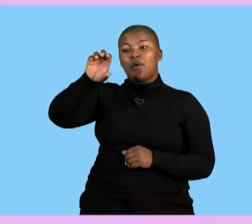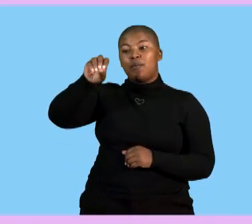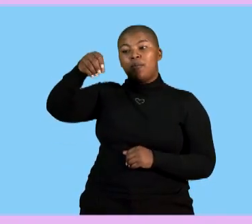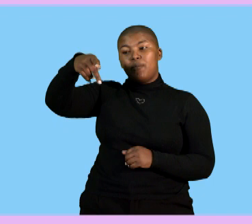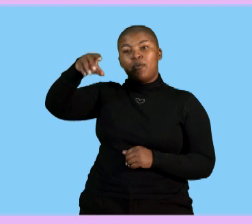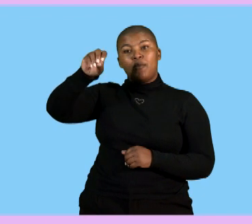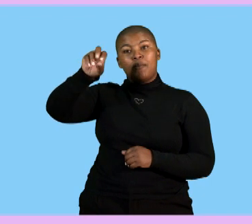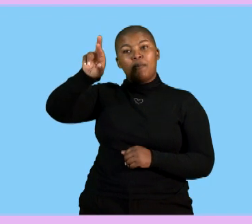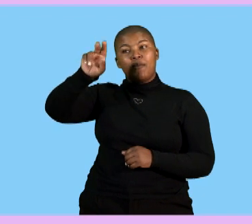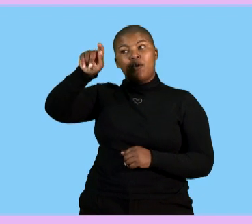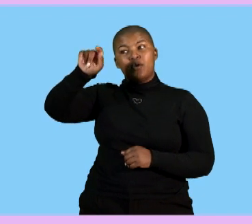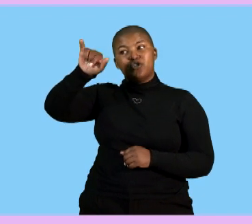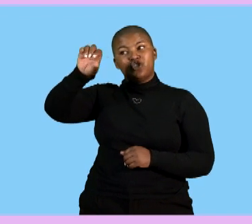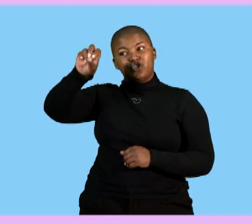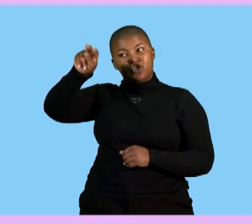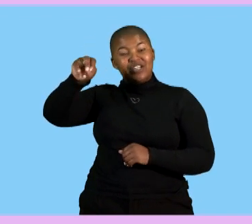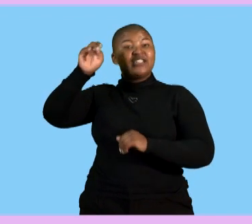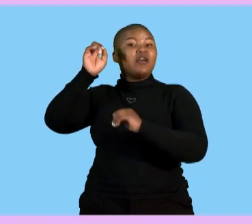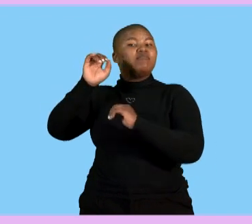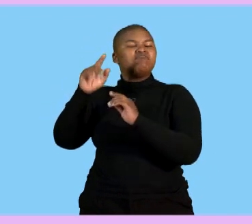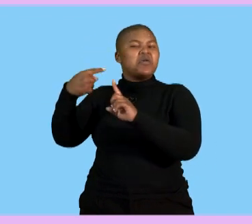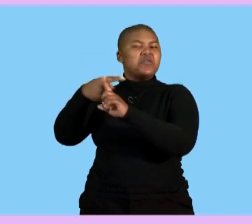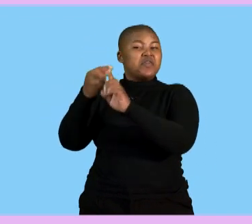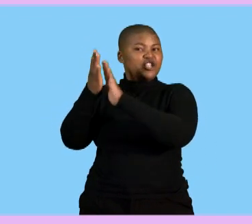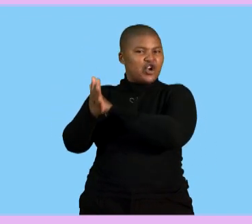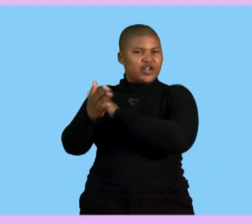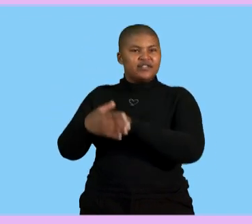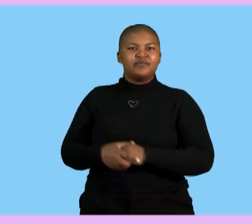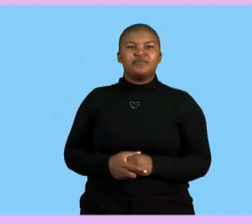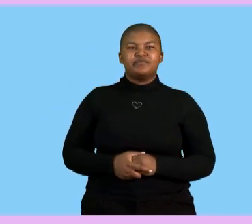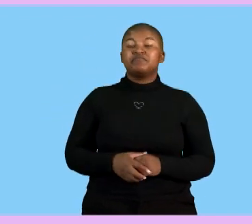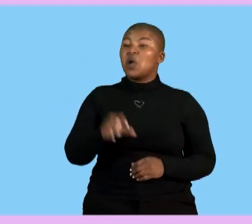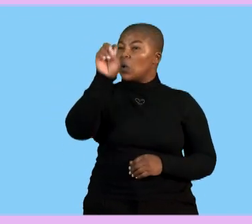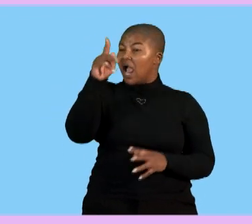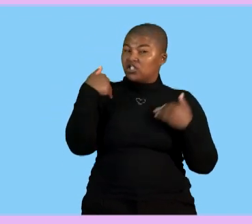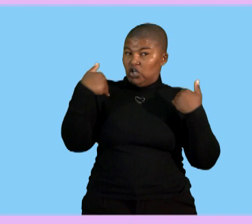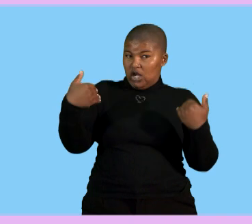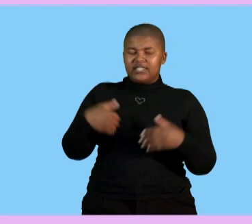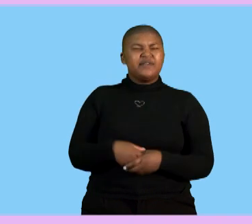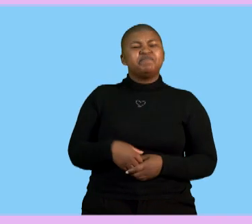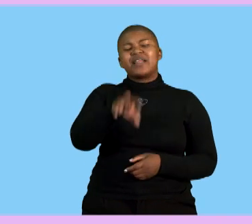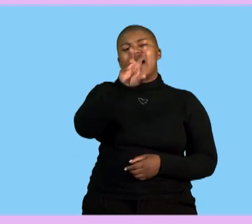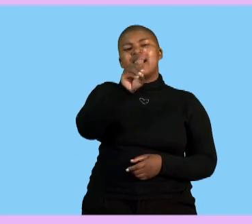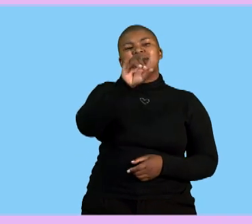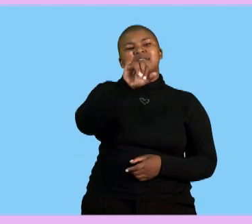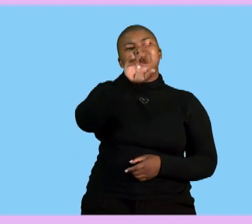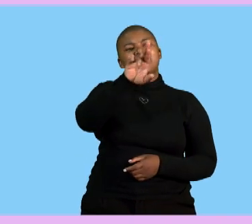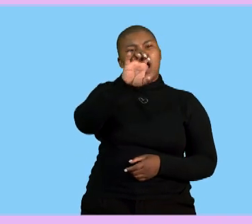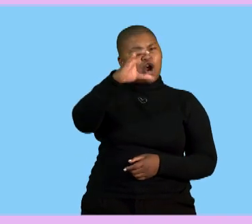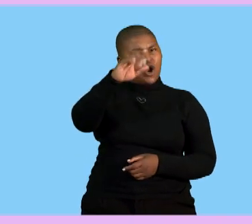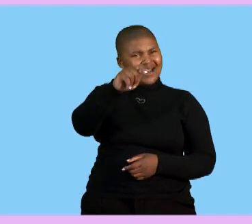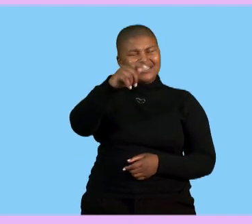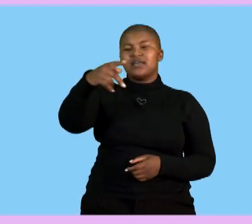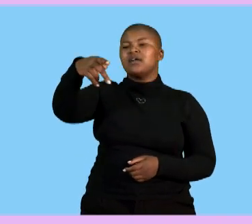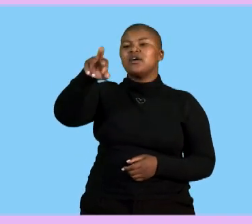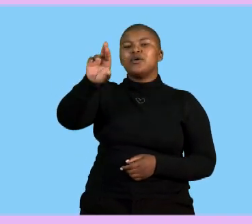with indirect proportion. Now, what is direct proportion? It is a relation